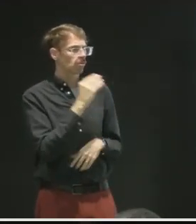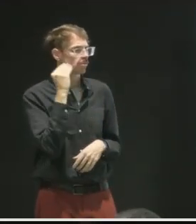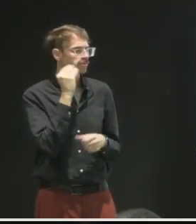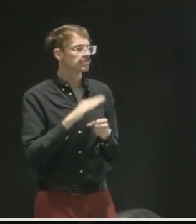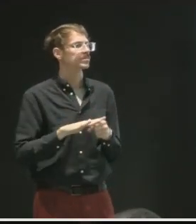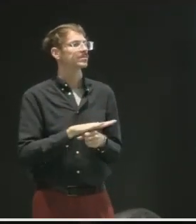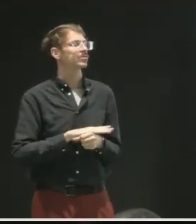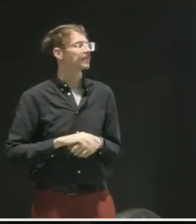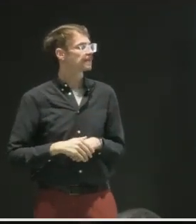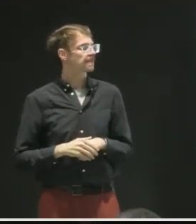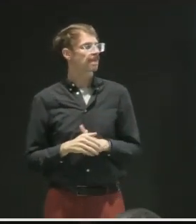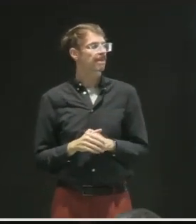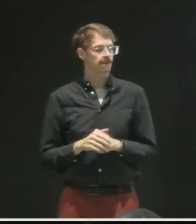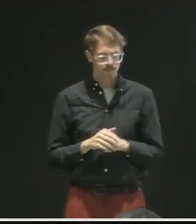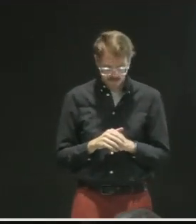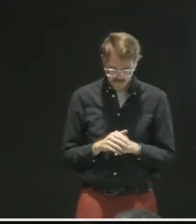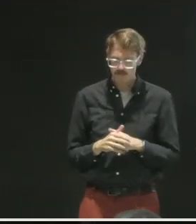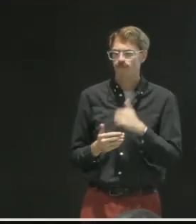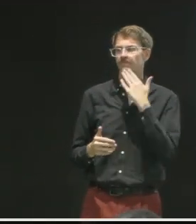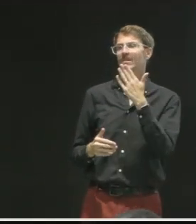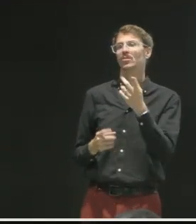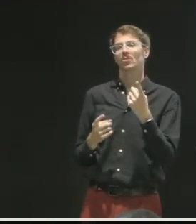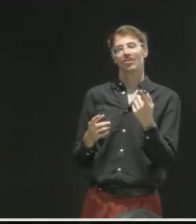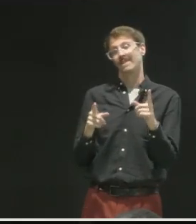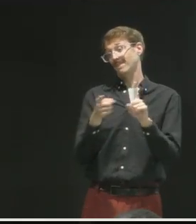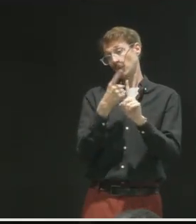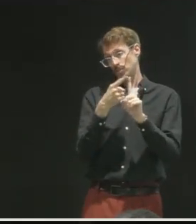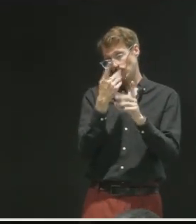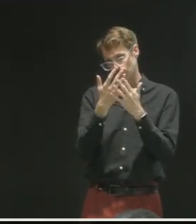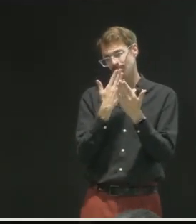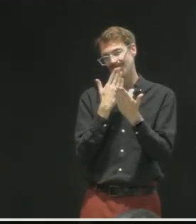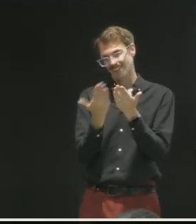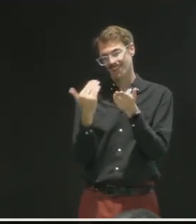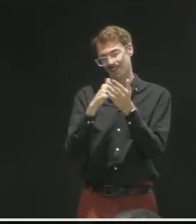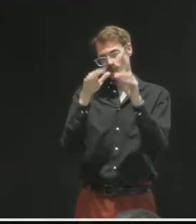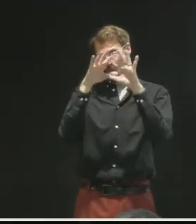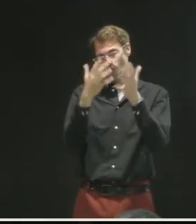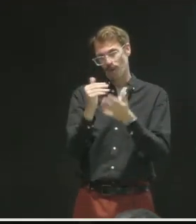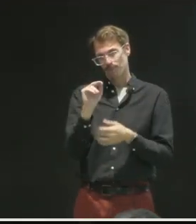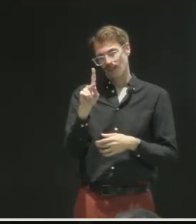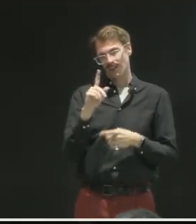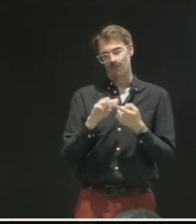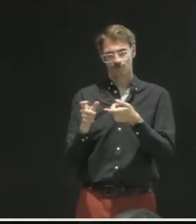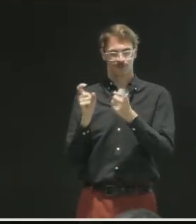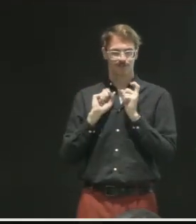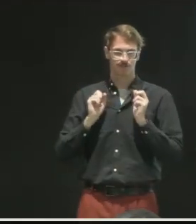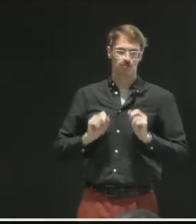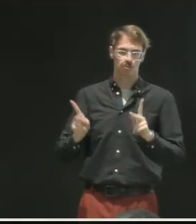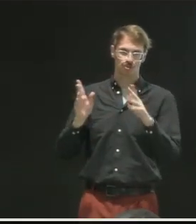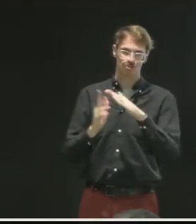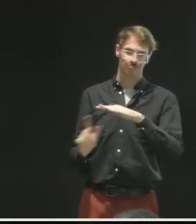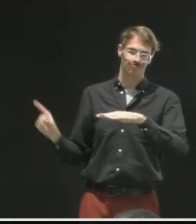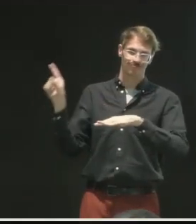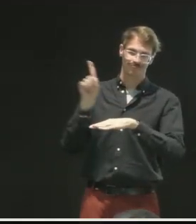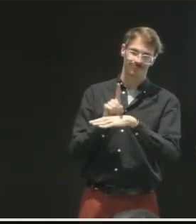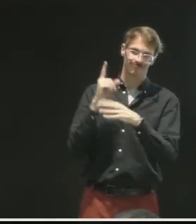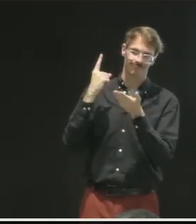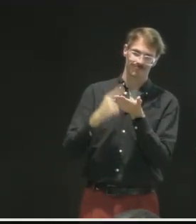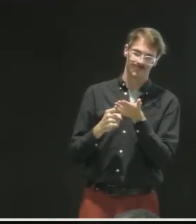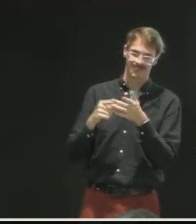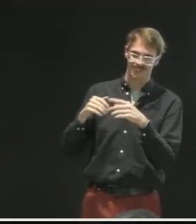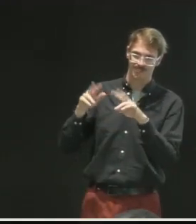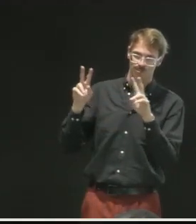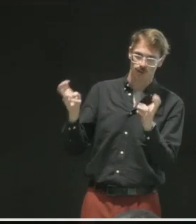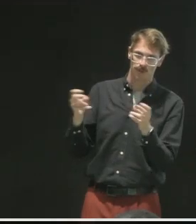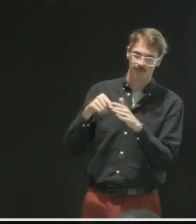Okay, thank you very much. First, I'd like to thank the World Bank for giving us this opportunity to come here and just discuss this topic